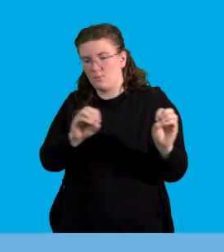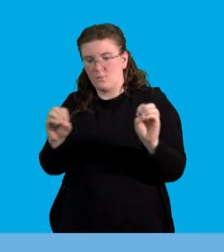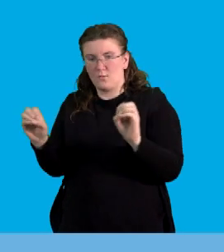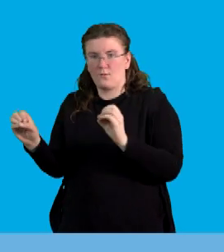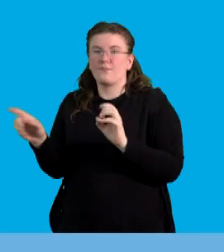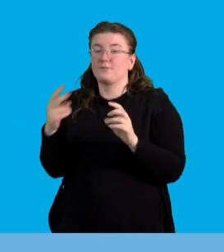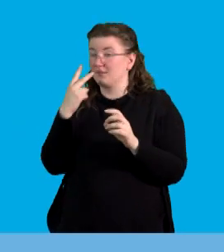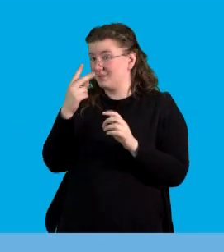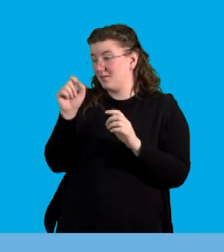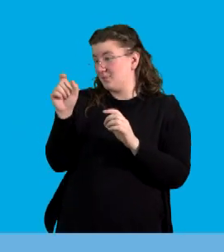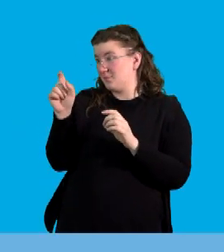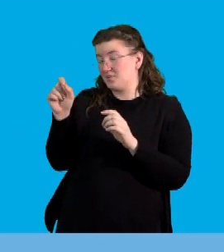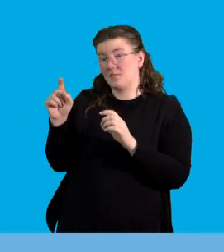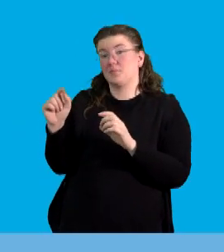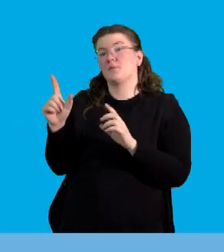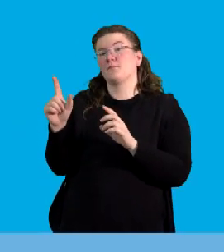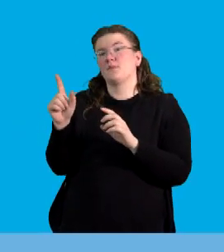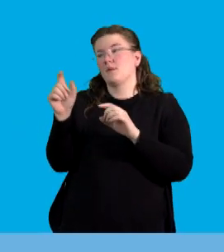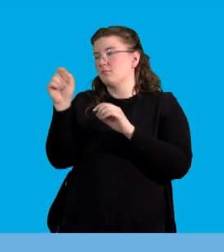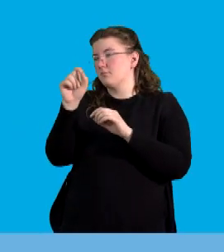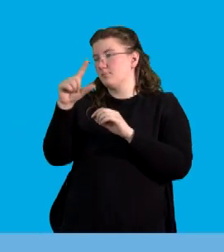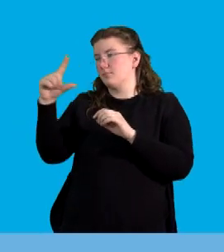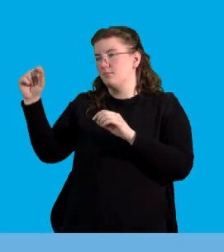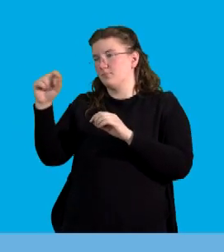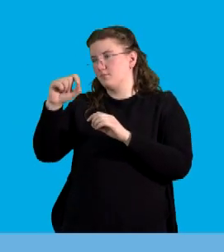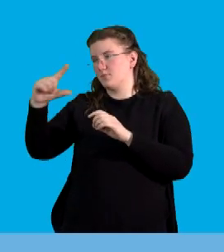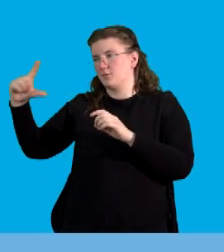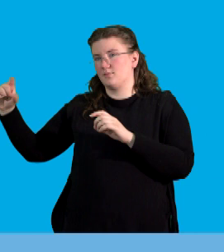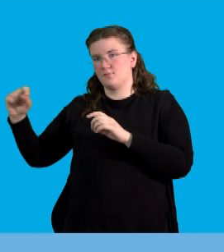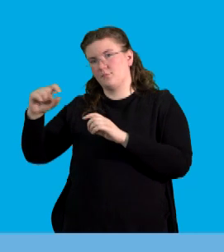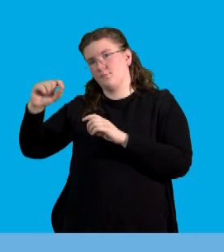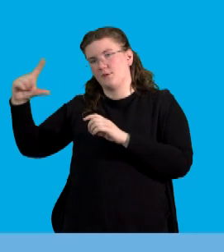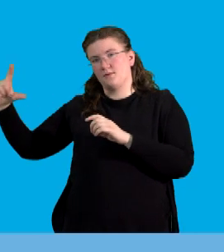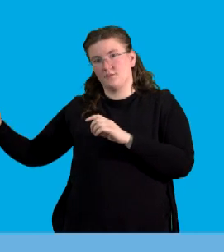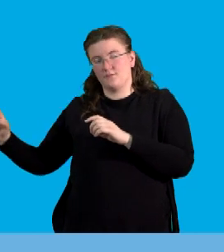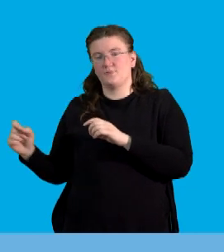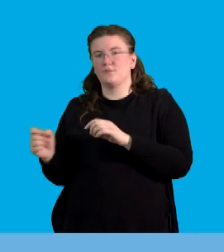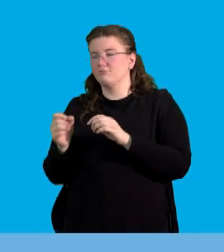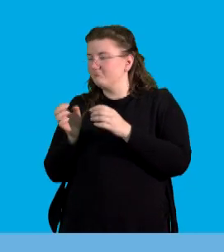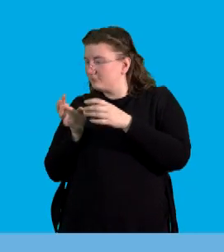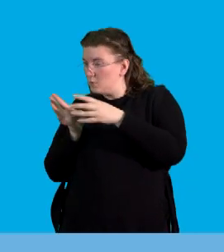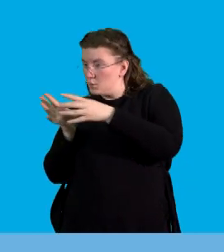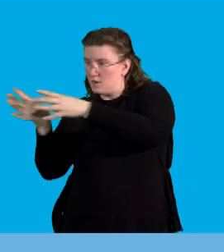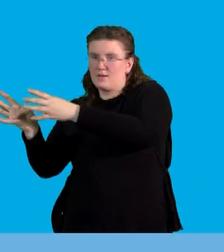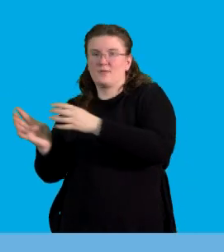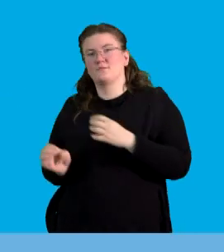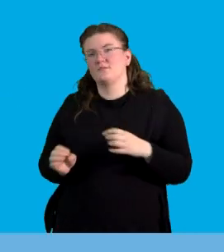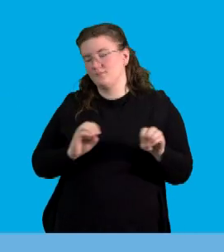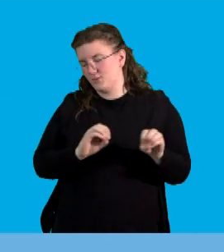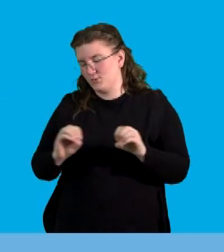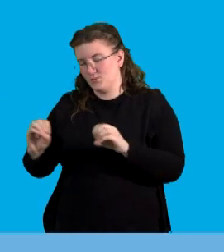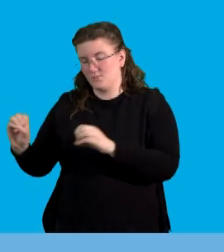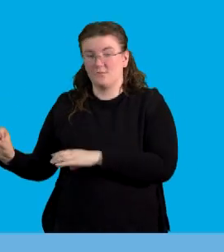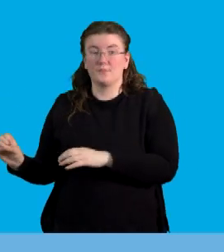we can see that the arrowheads are now pointing towards the same direction. So they're going to move in the same direction between the